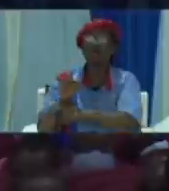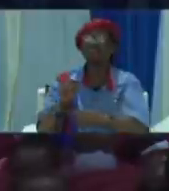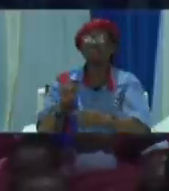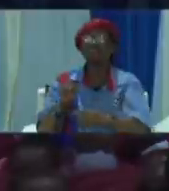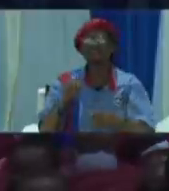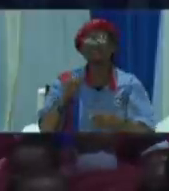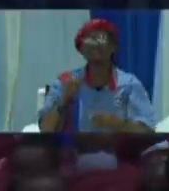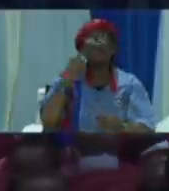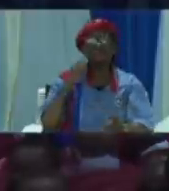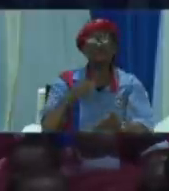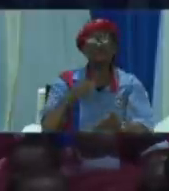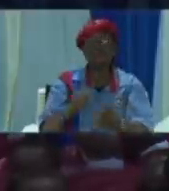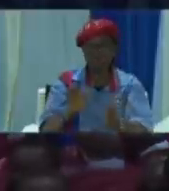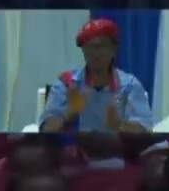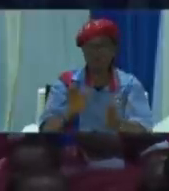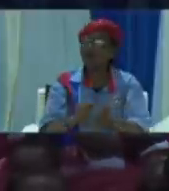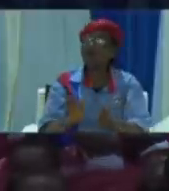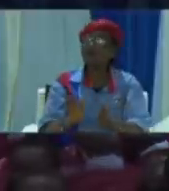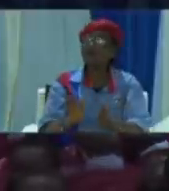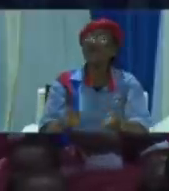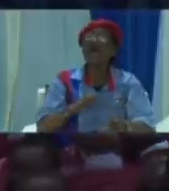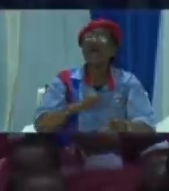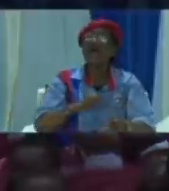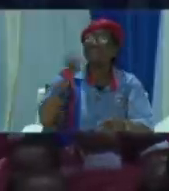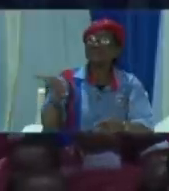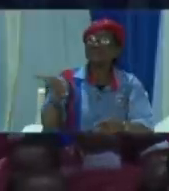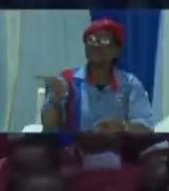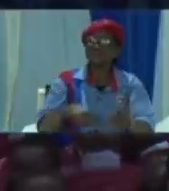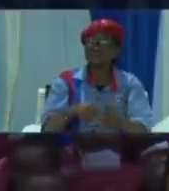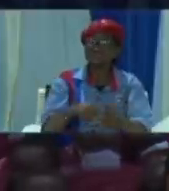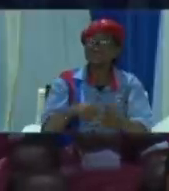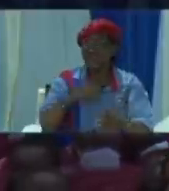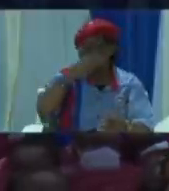telling you this because in the next